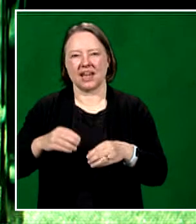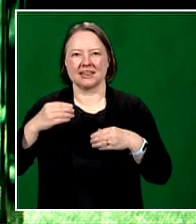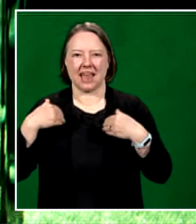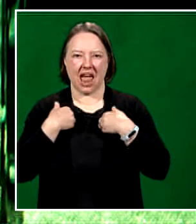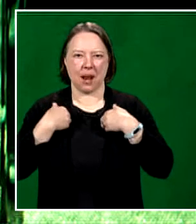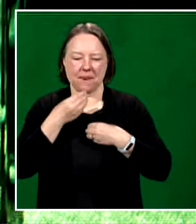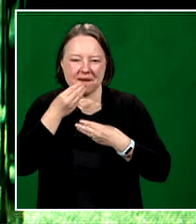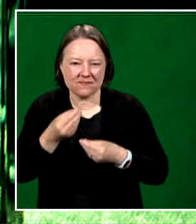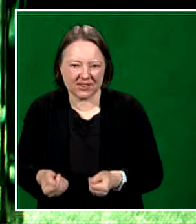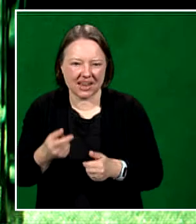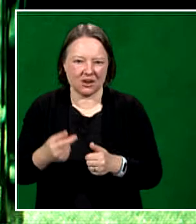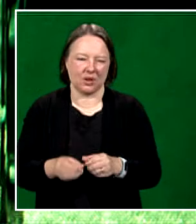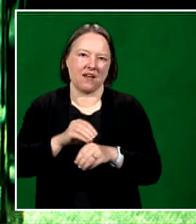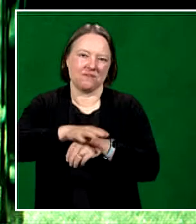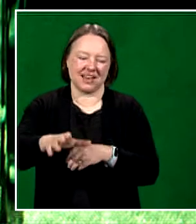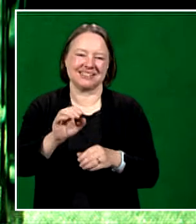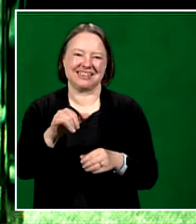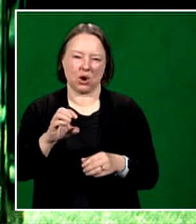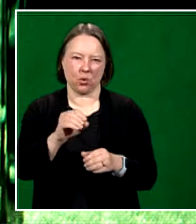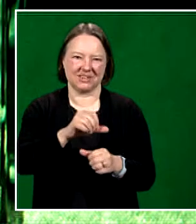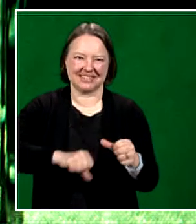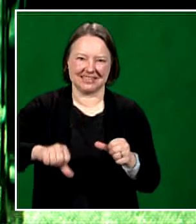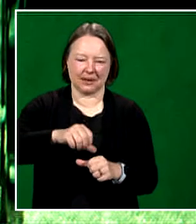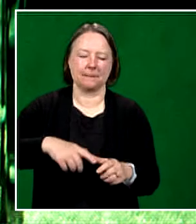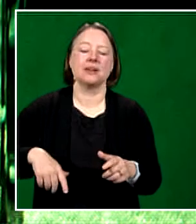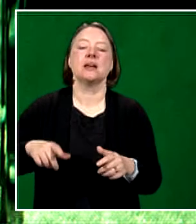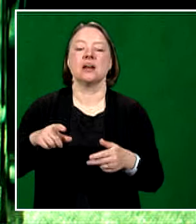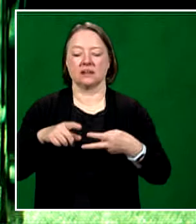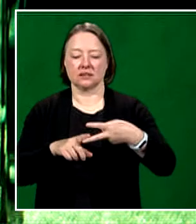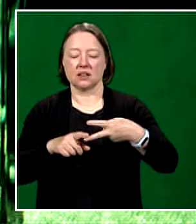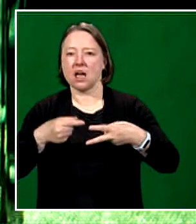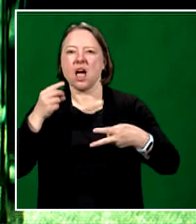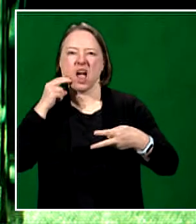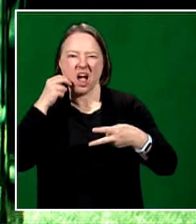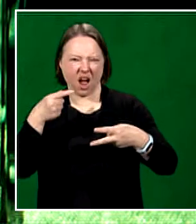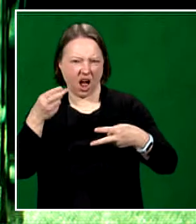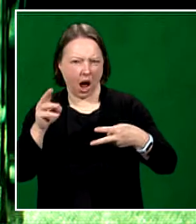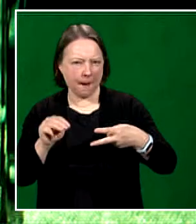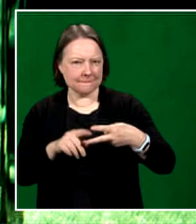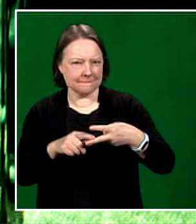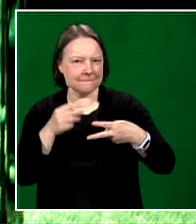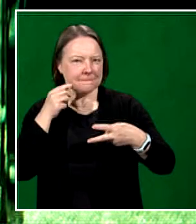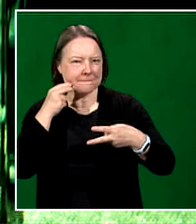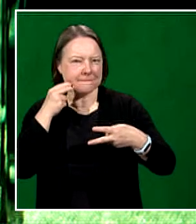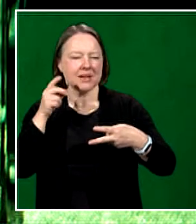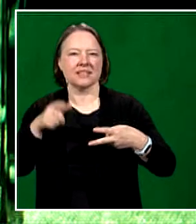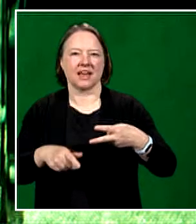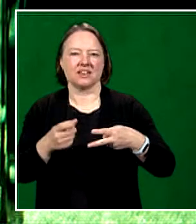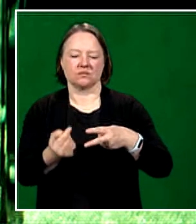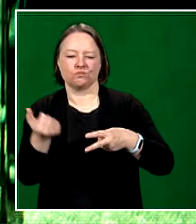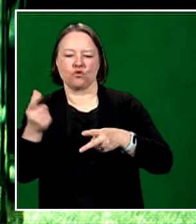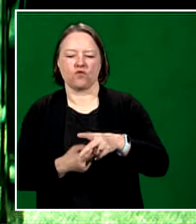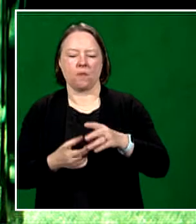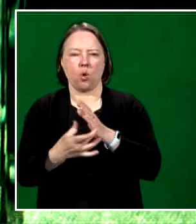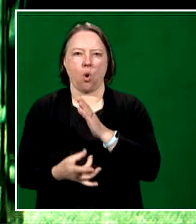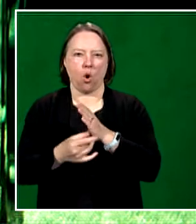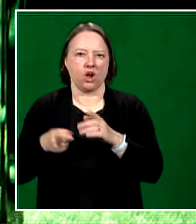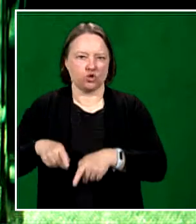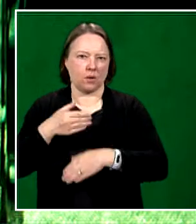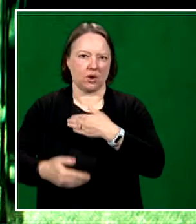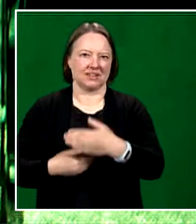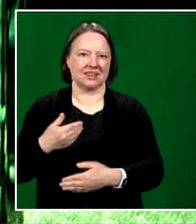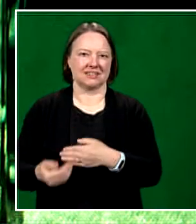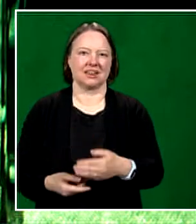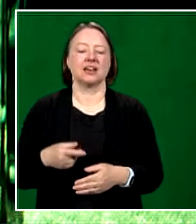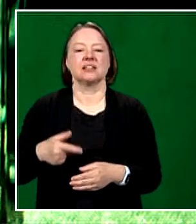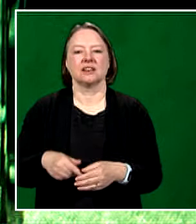on the surrounding ecosystem. The second is gum, which is a thick oil byproduct that's removed from the pressed oil during processing. The lack of